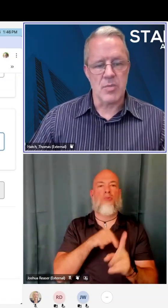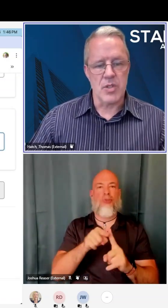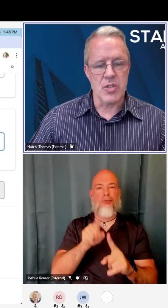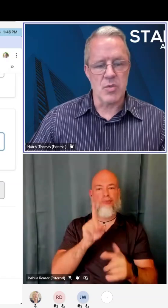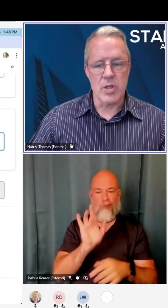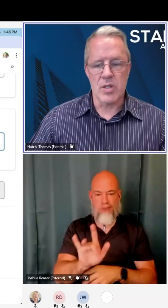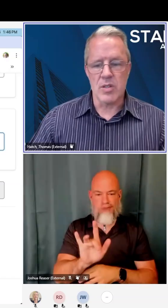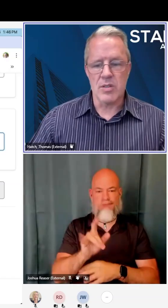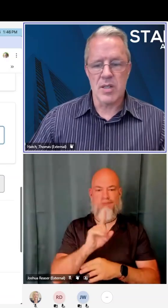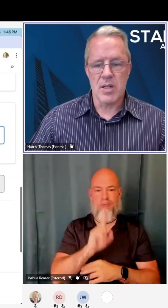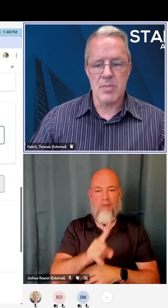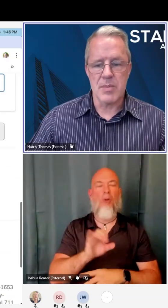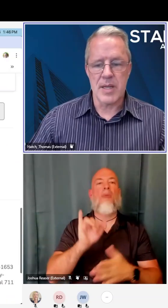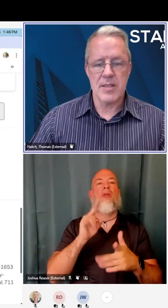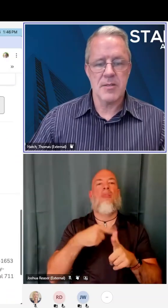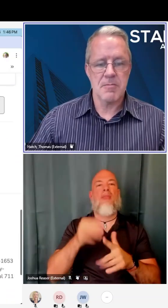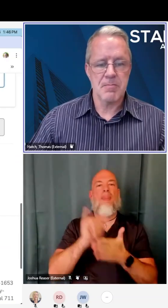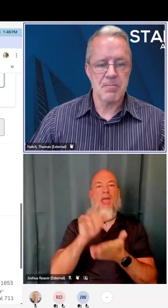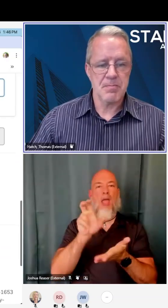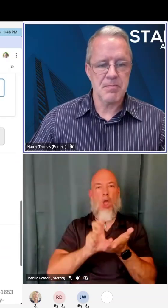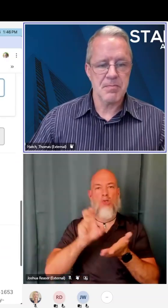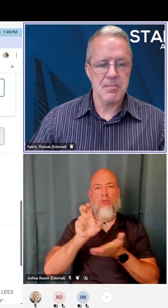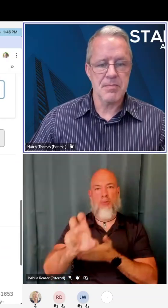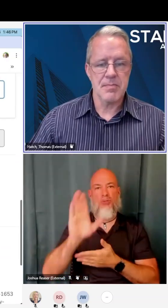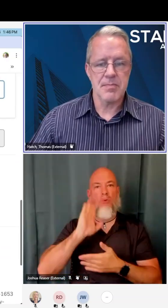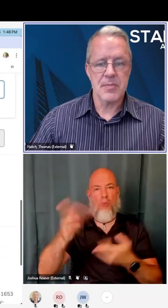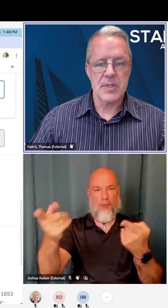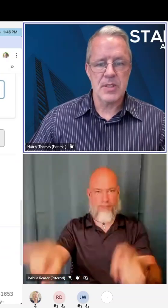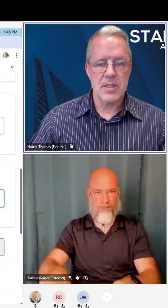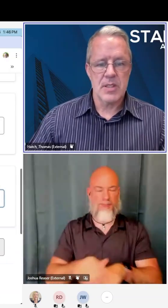that contribution will be made.